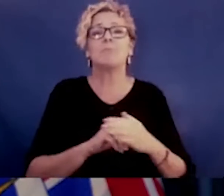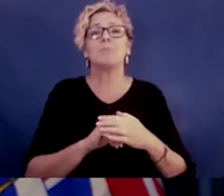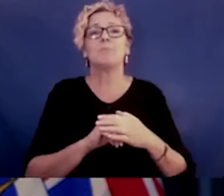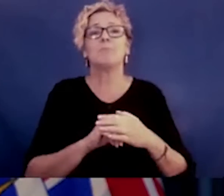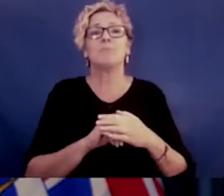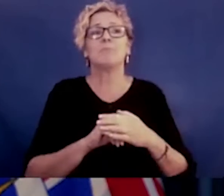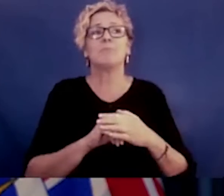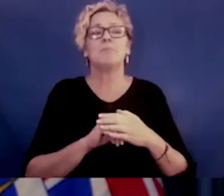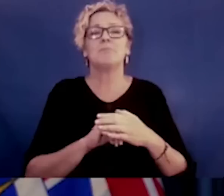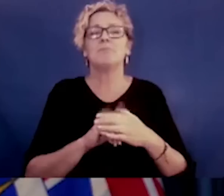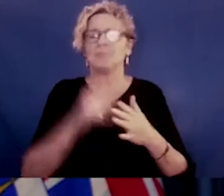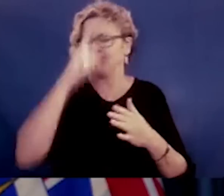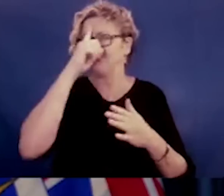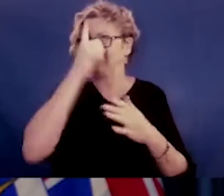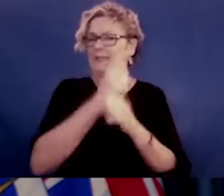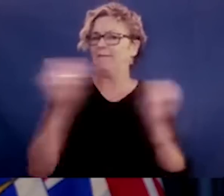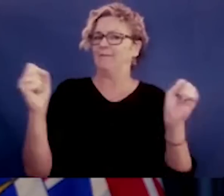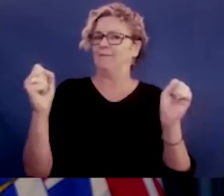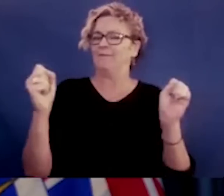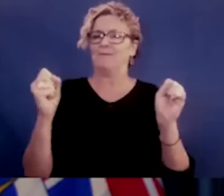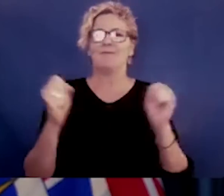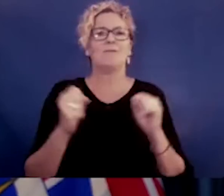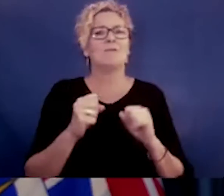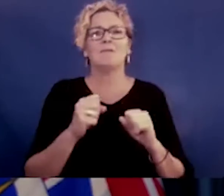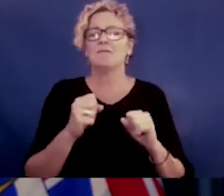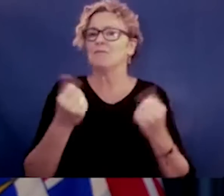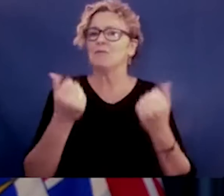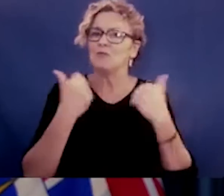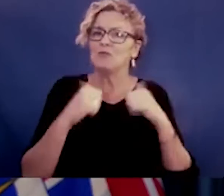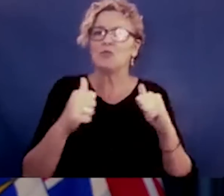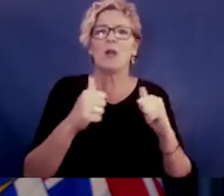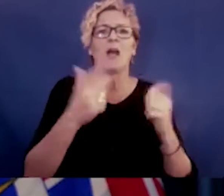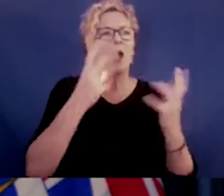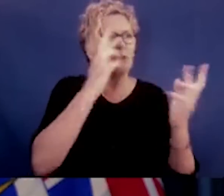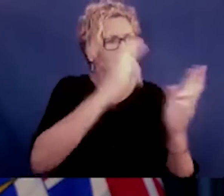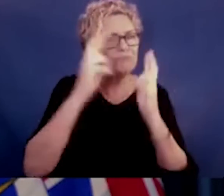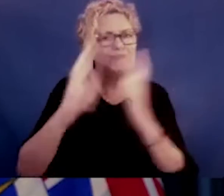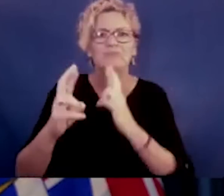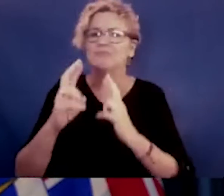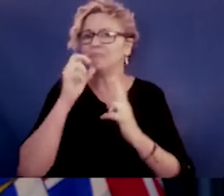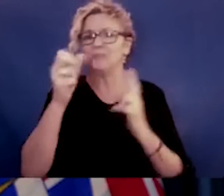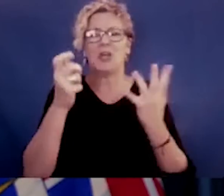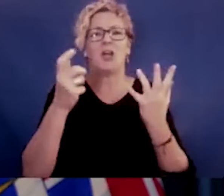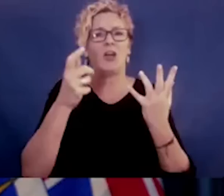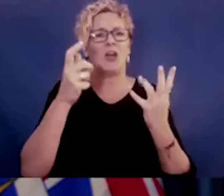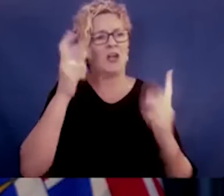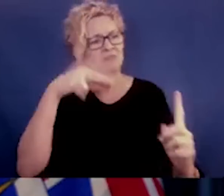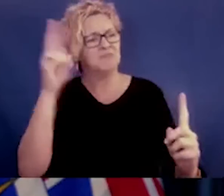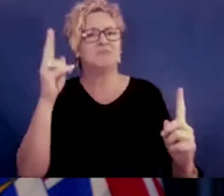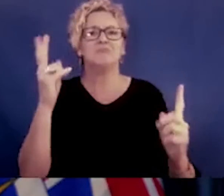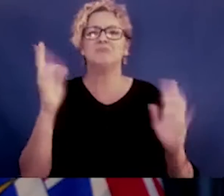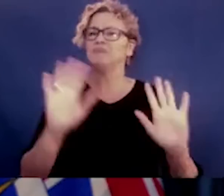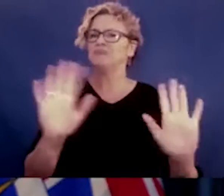officials, that I've spoken with to voice concern about what they're calling a twindemic, I guess, which is when flu season collides with the ongoing